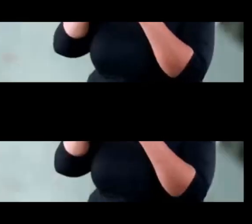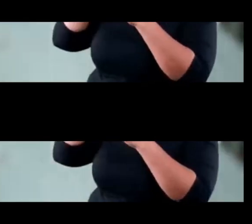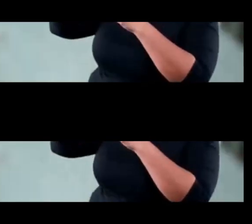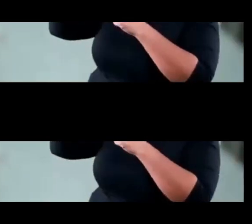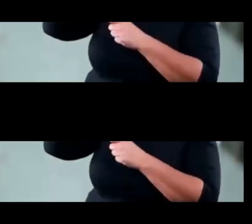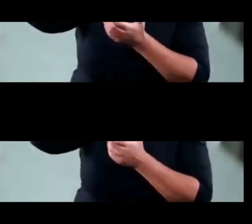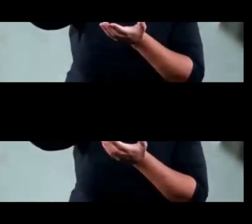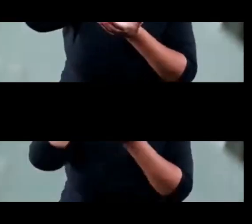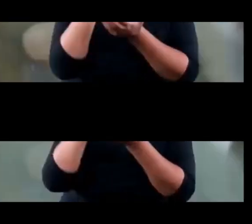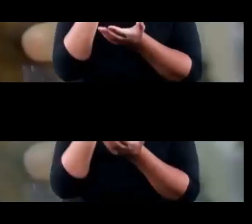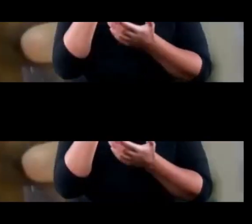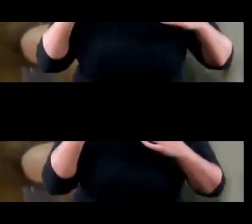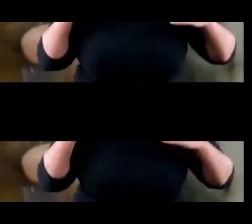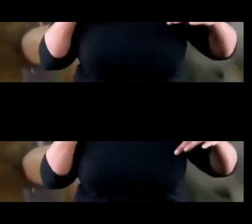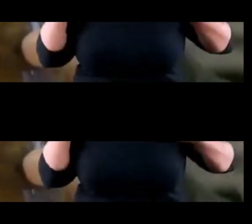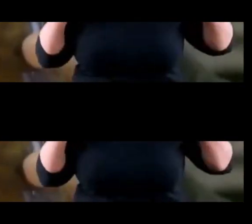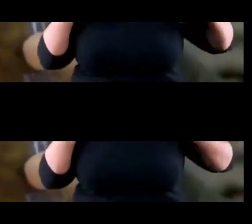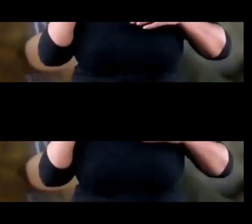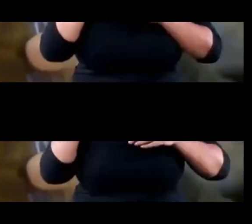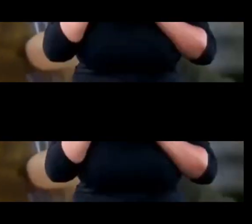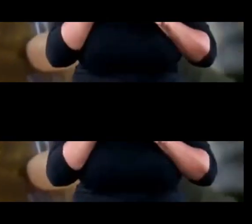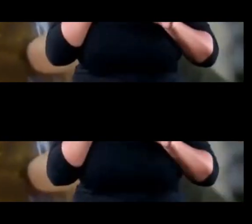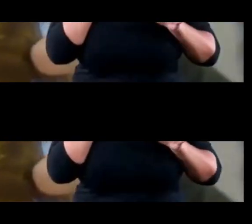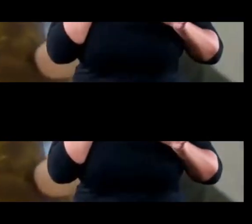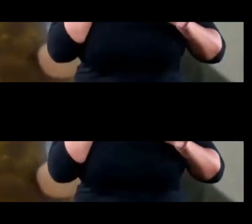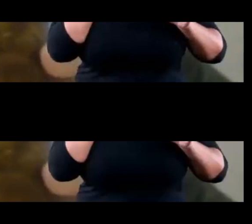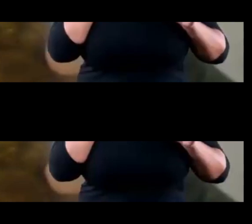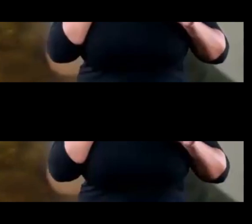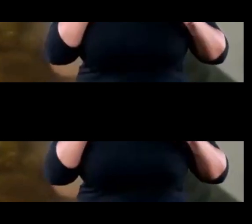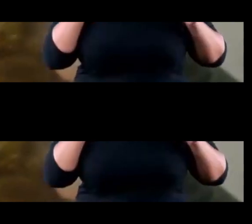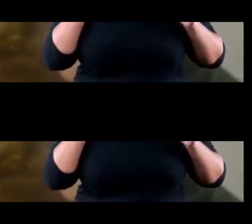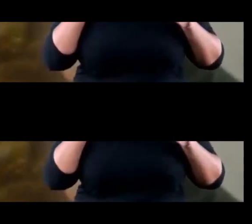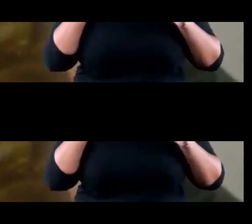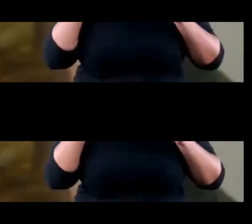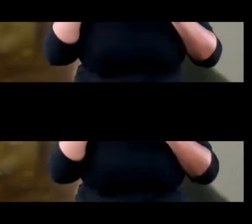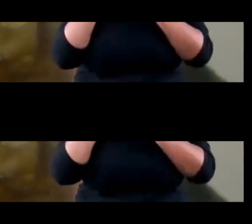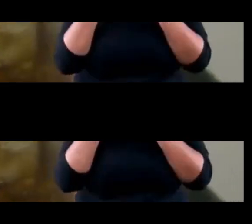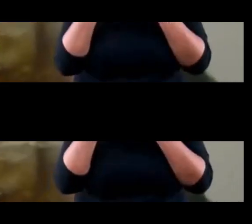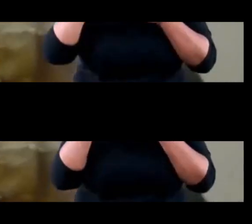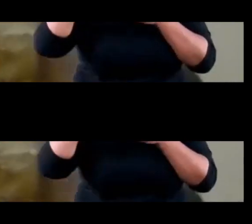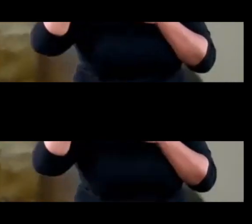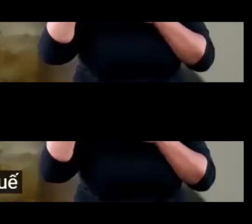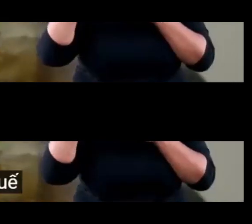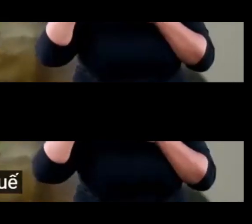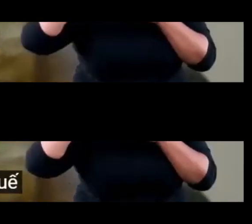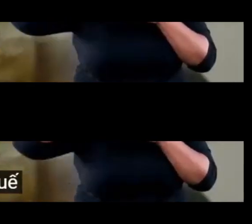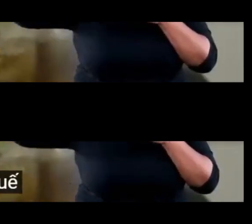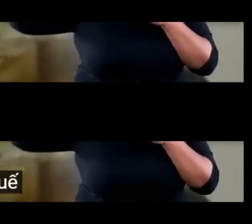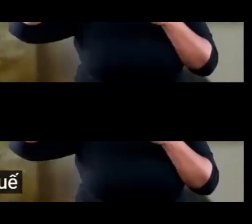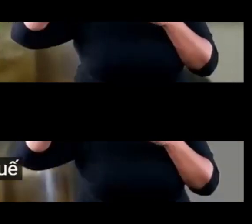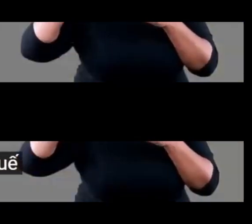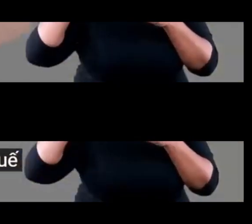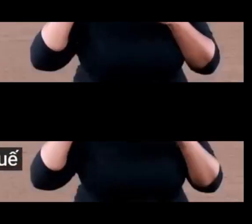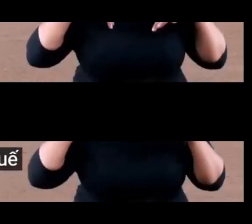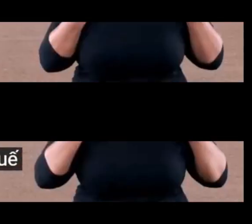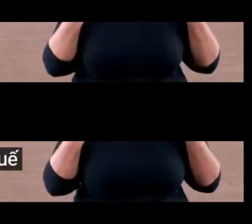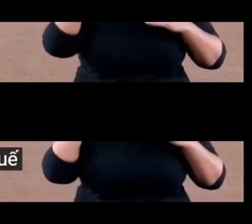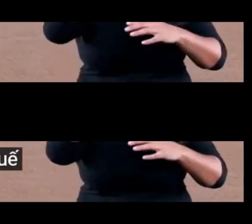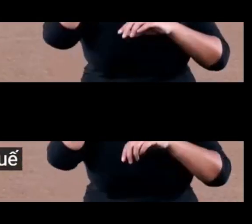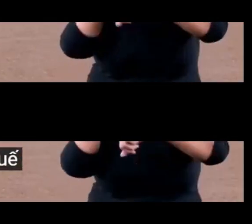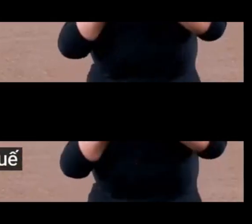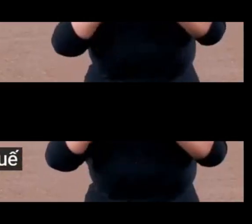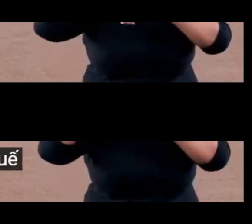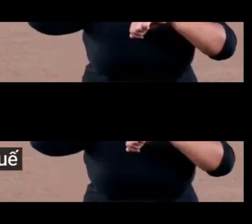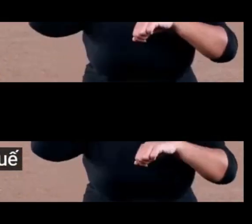less money. You are happy because you get your soda back, plus it doesn't have the extra tax. The British